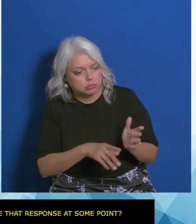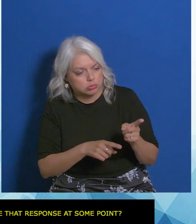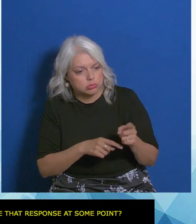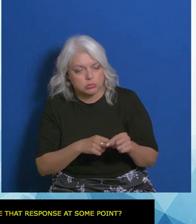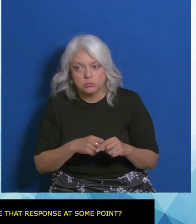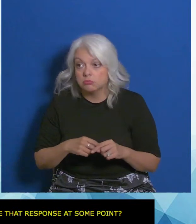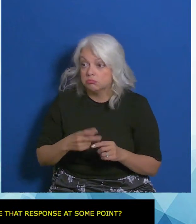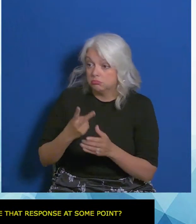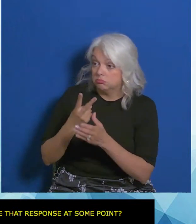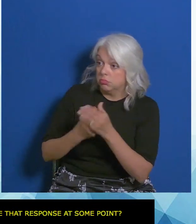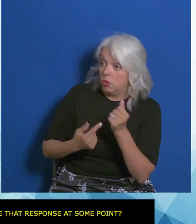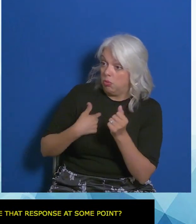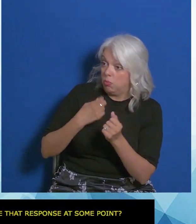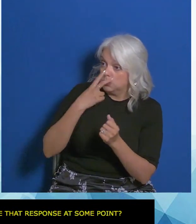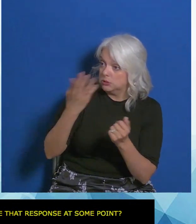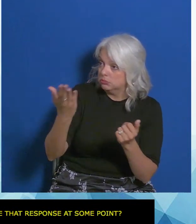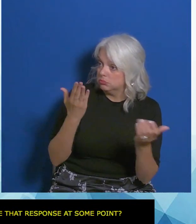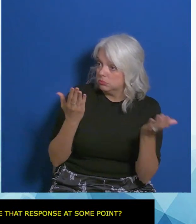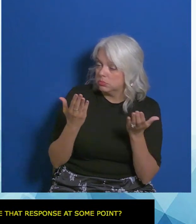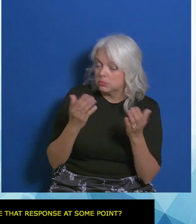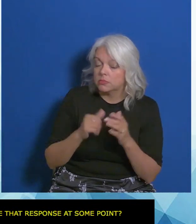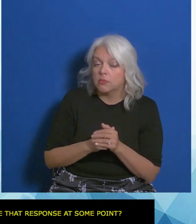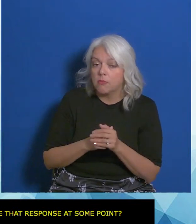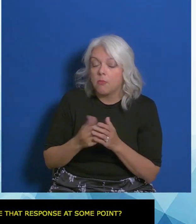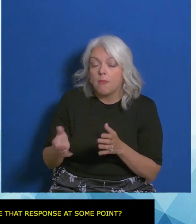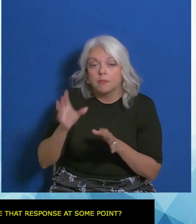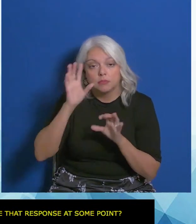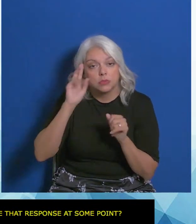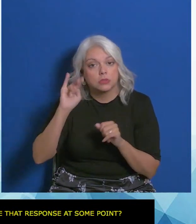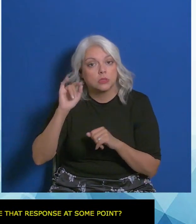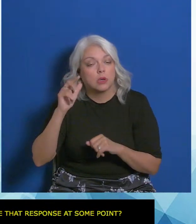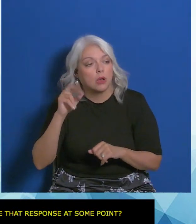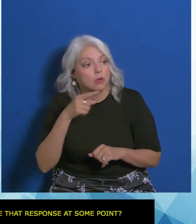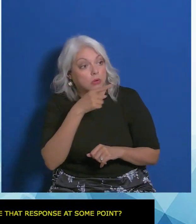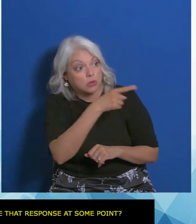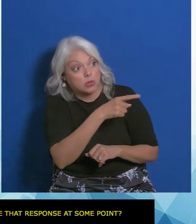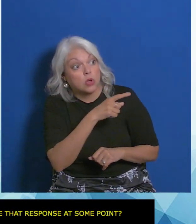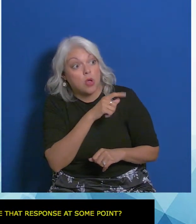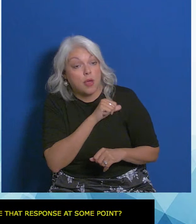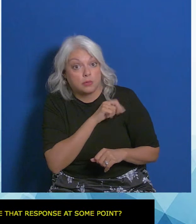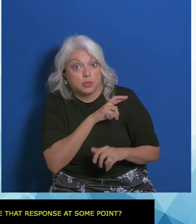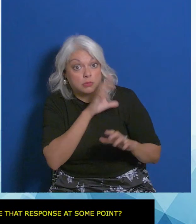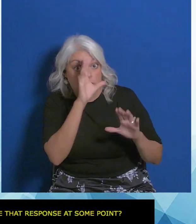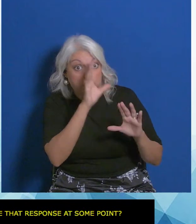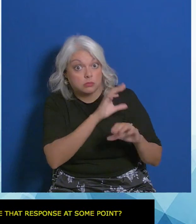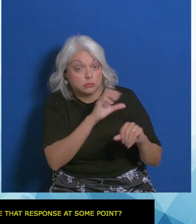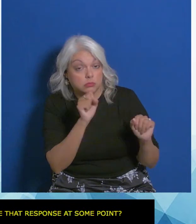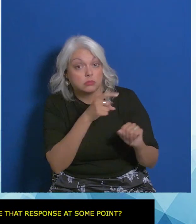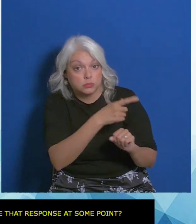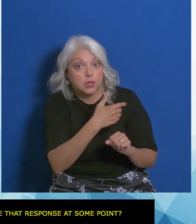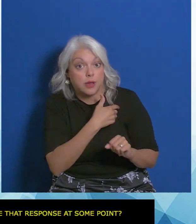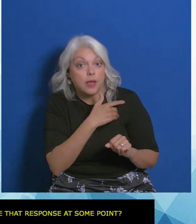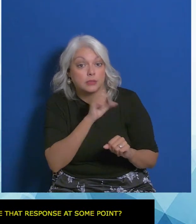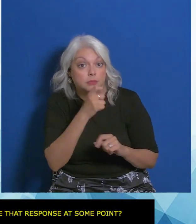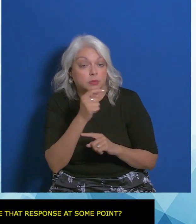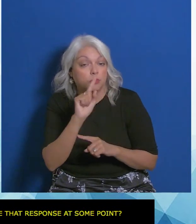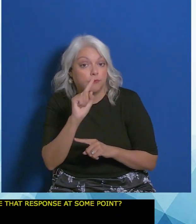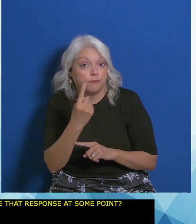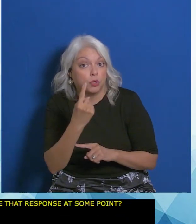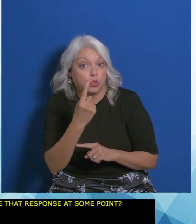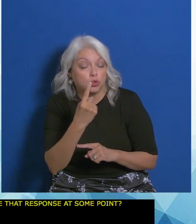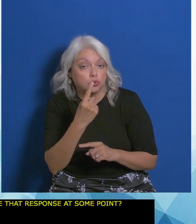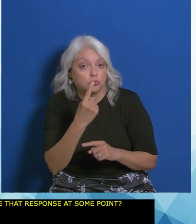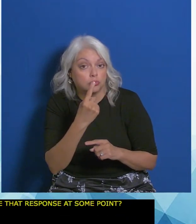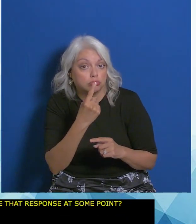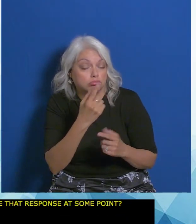Both. Superintendent Reichman has possession of the September 1st correspondence. I don't think there's any issue